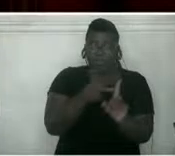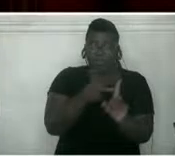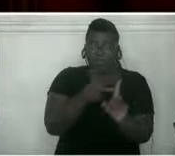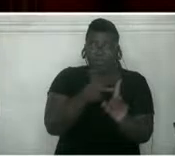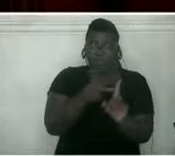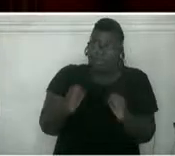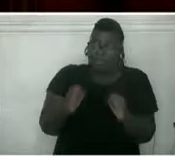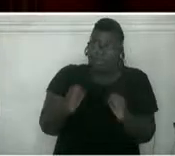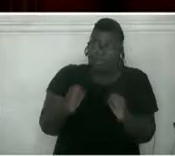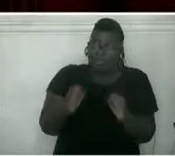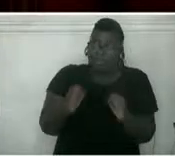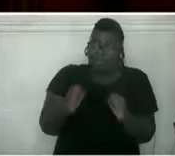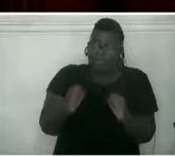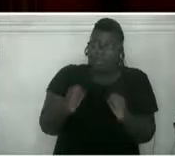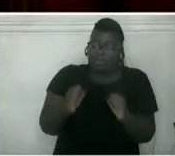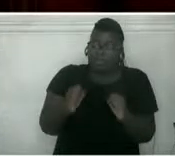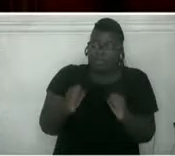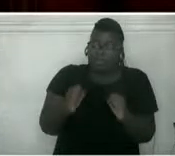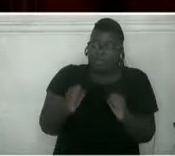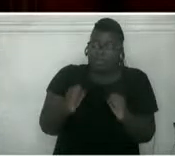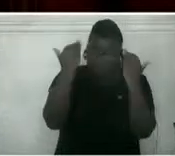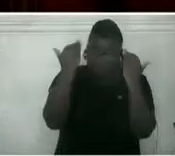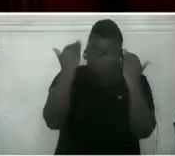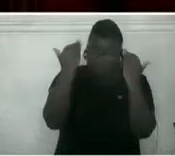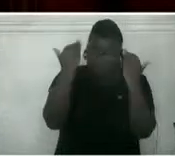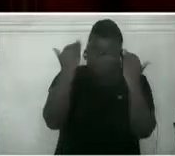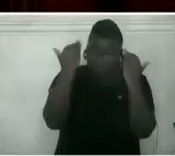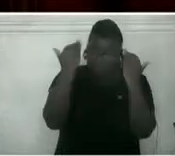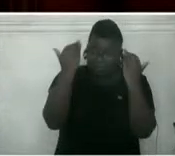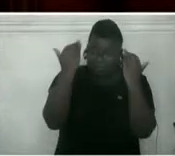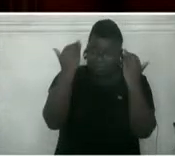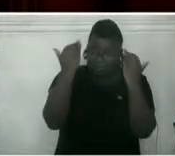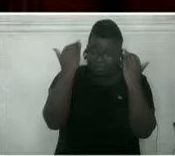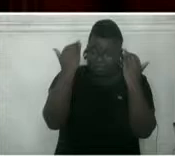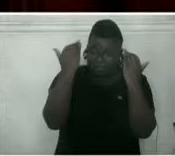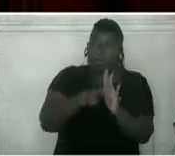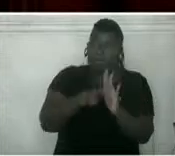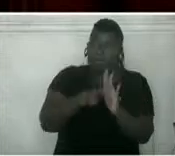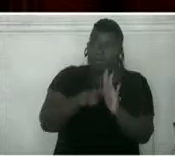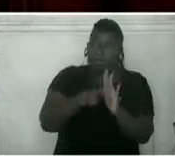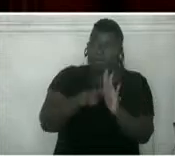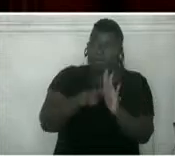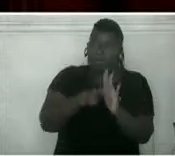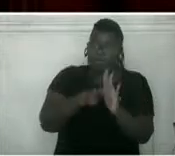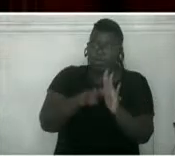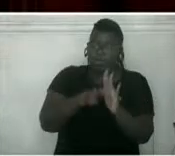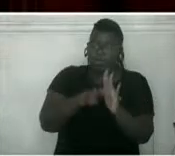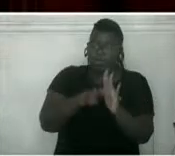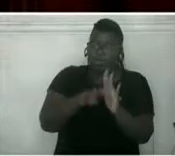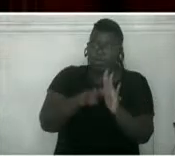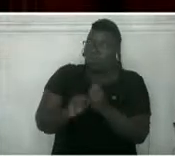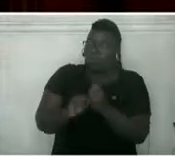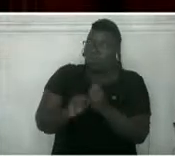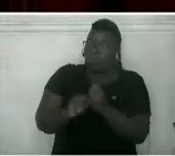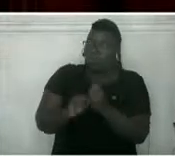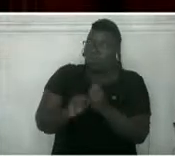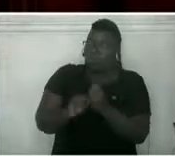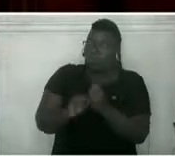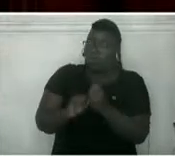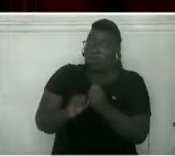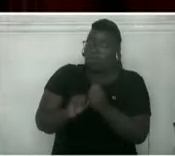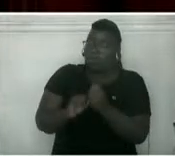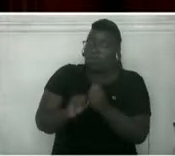judiciary, and support programs which empower women. These centers are in every district and local